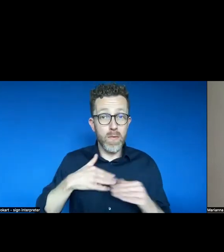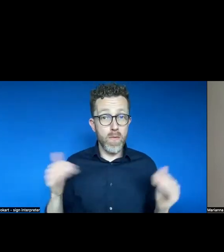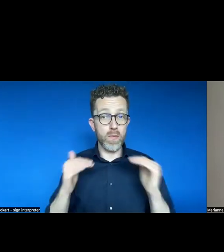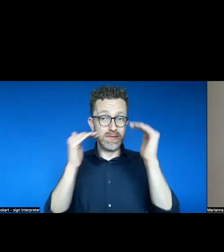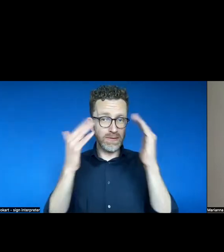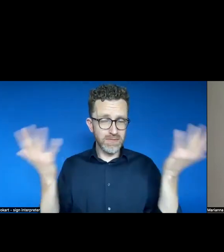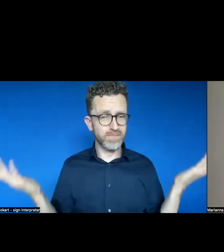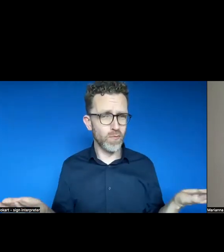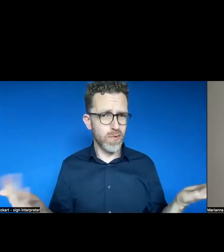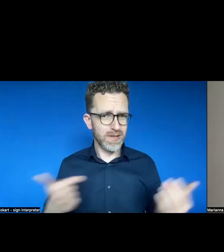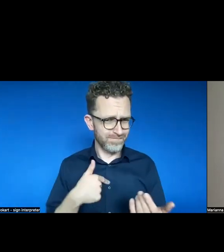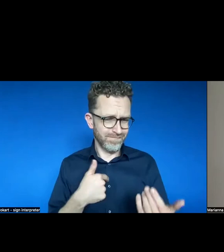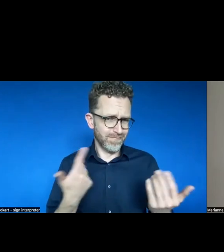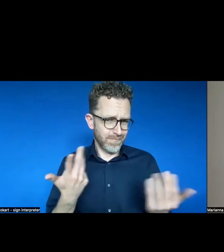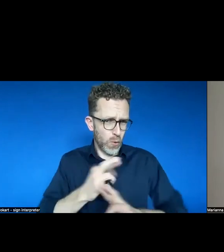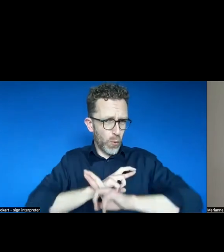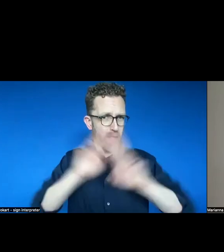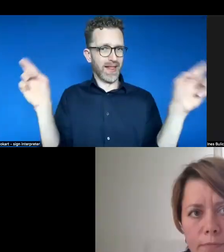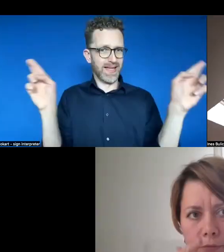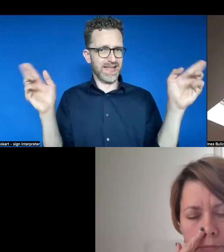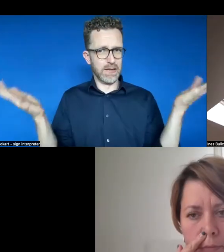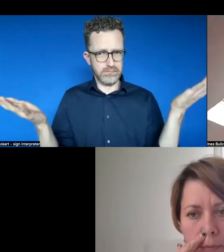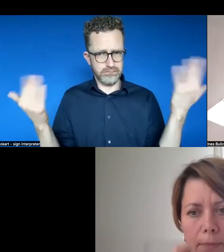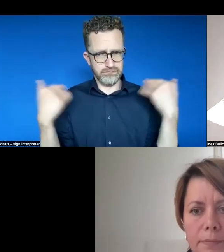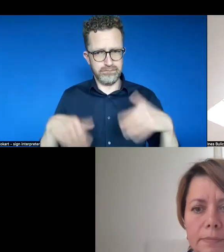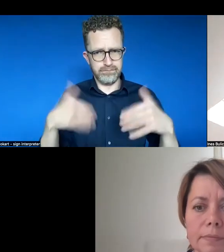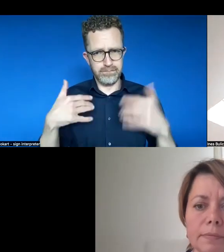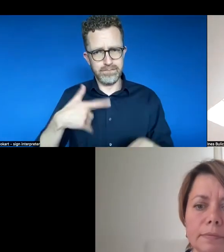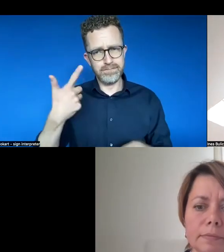with disabilities. Thank you.